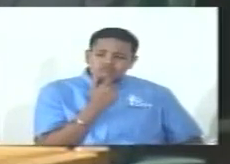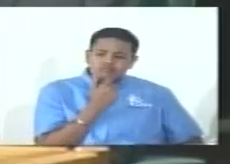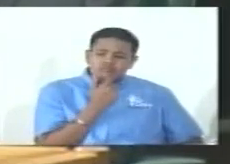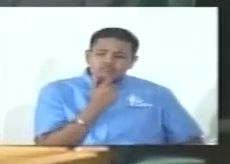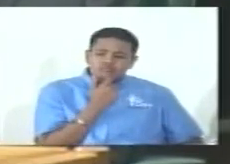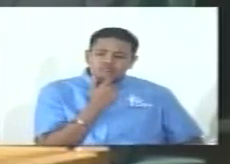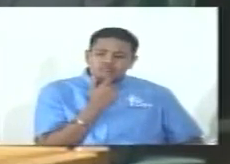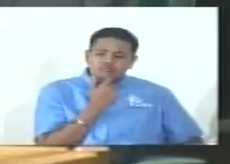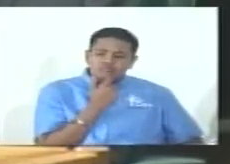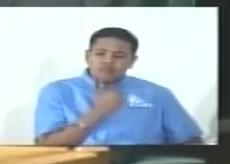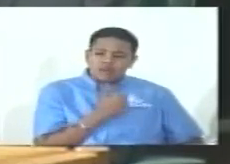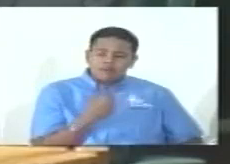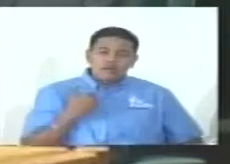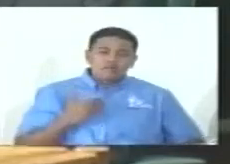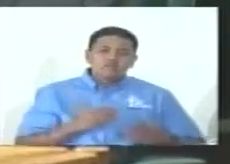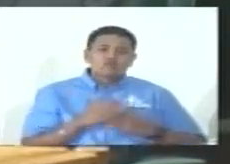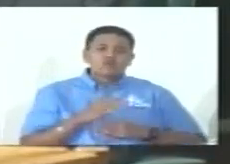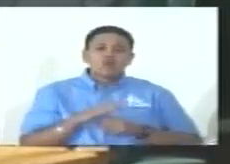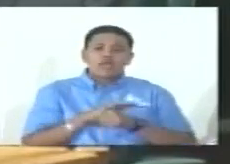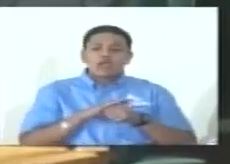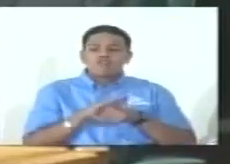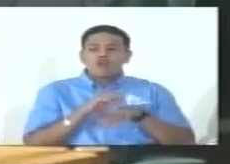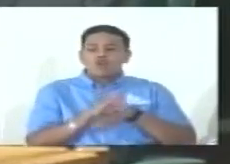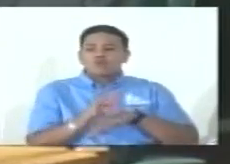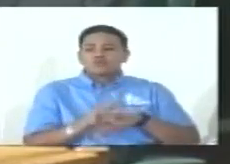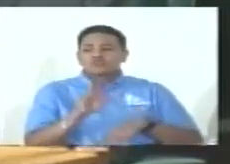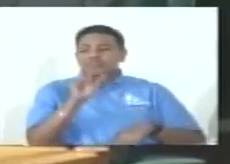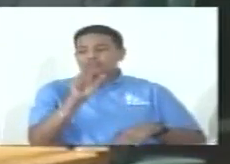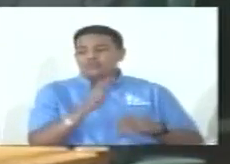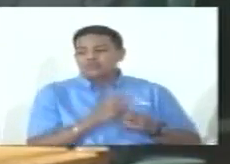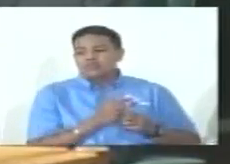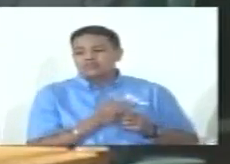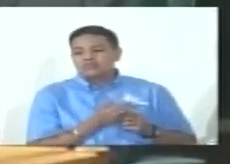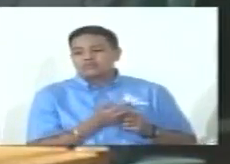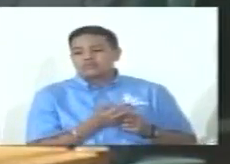members through our Area Council 3,